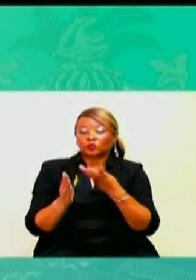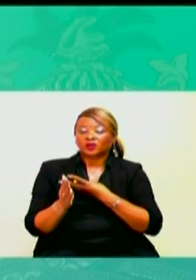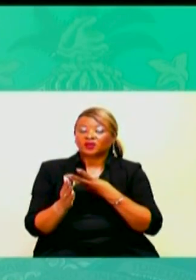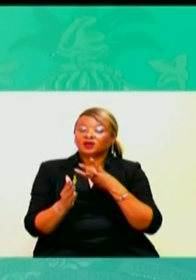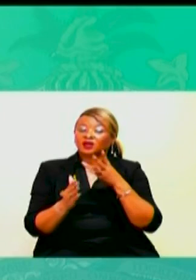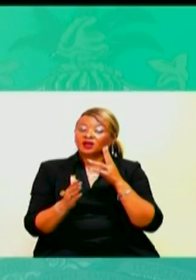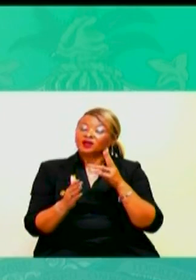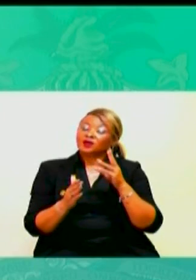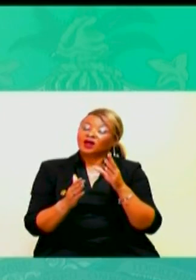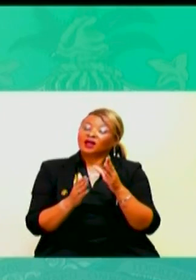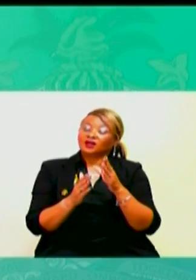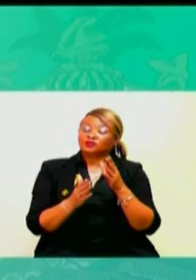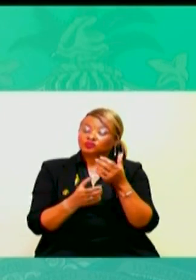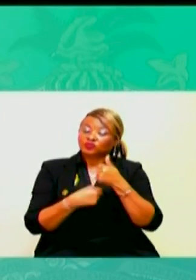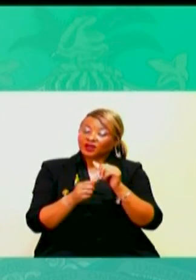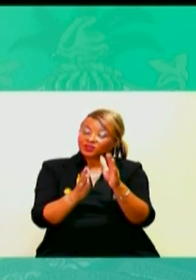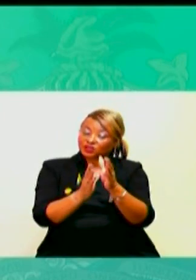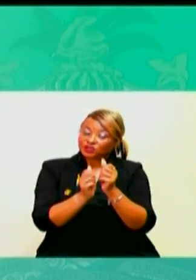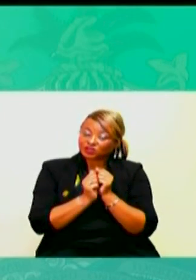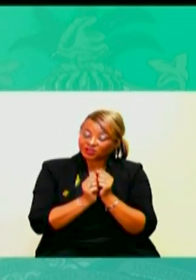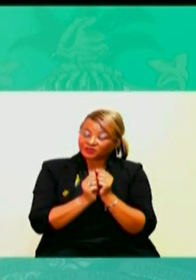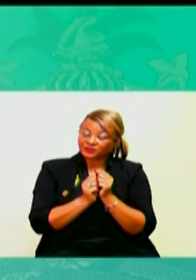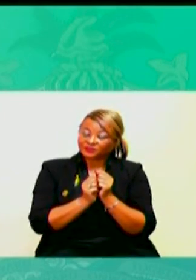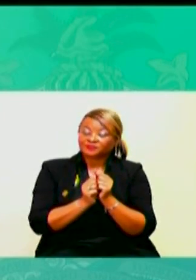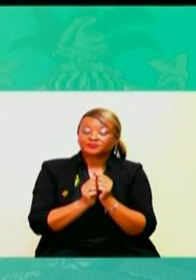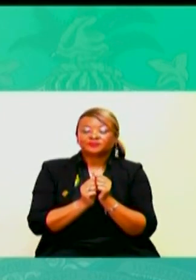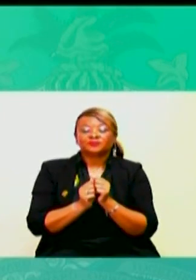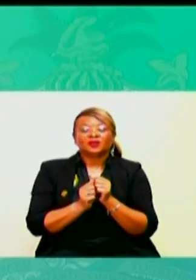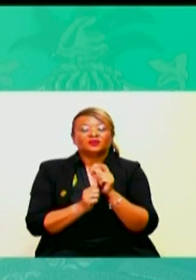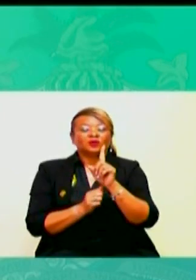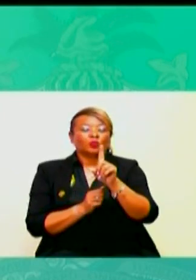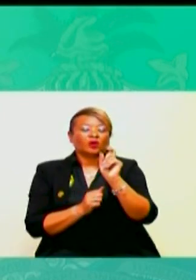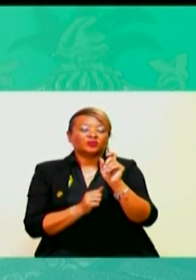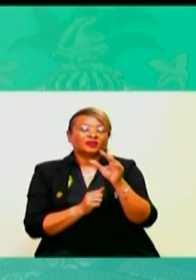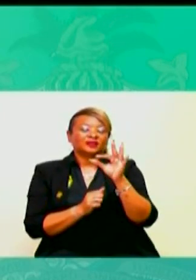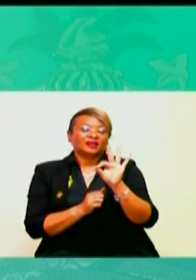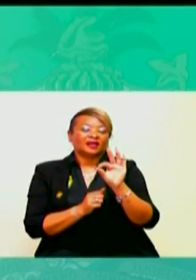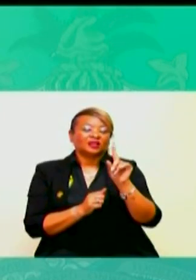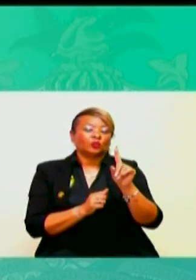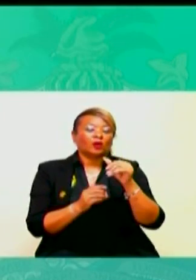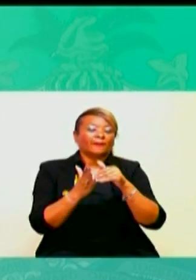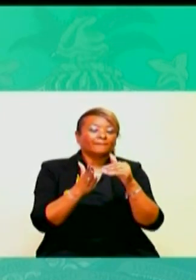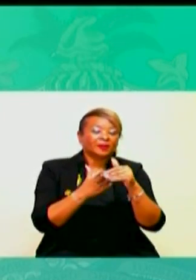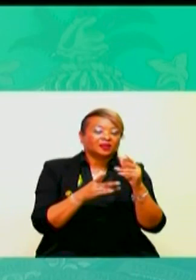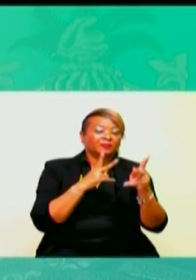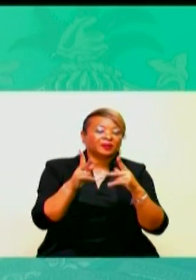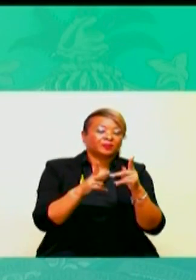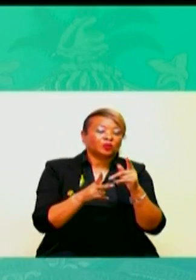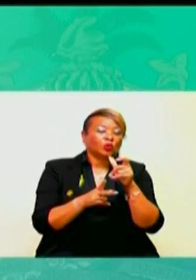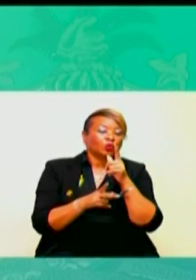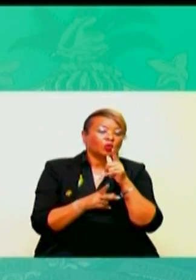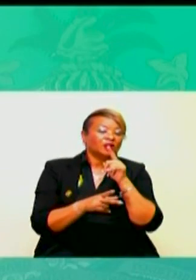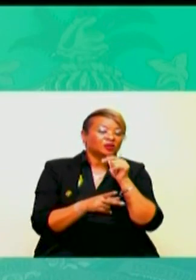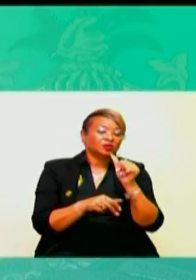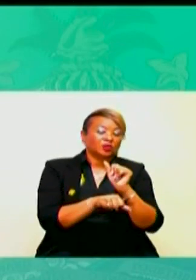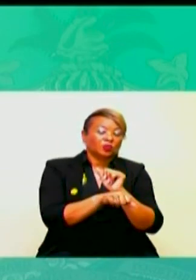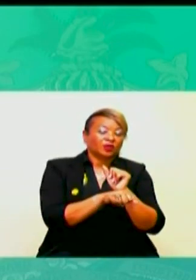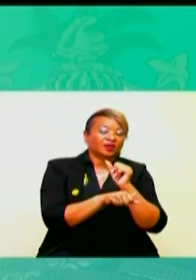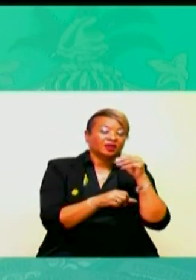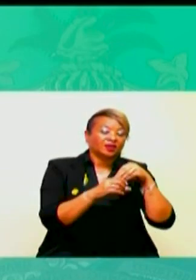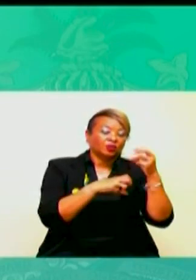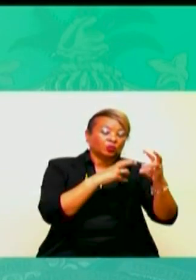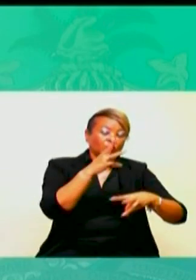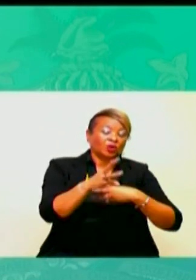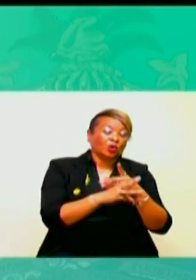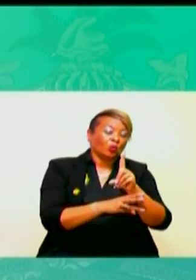achieve. Yes. Madam Speaker, there are 191 million people who are unemployed worldwide.